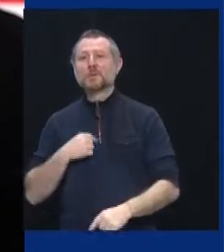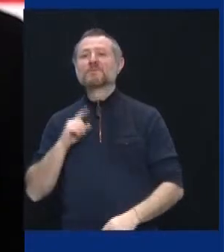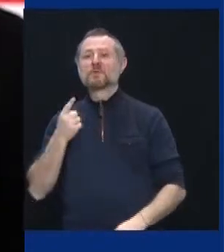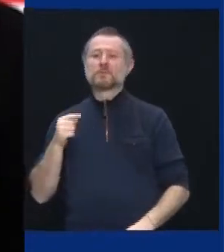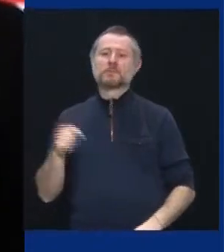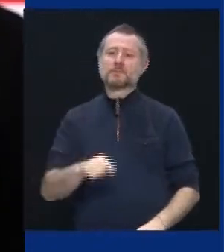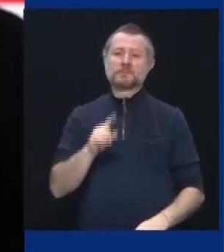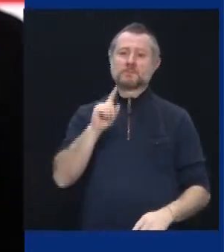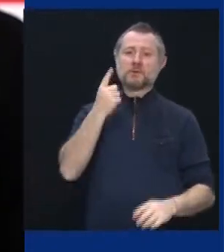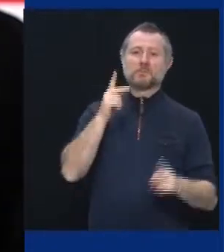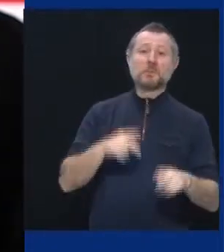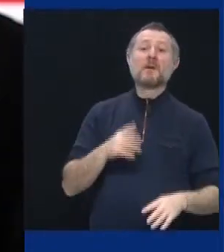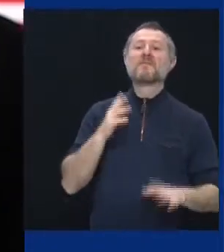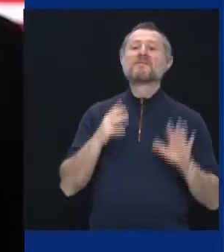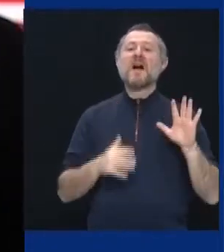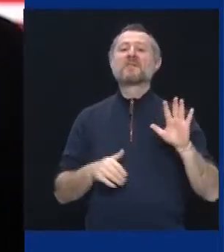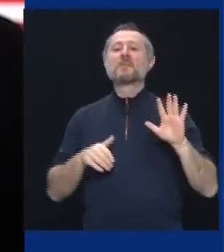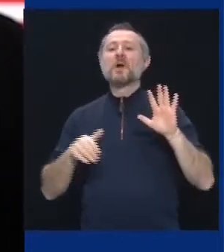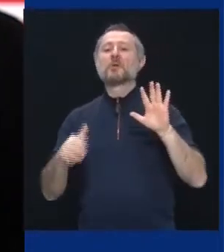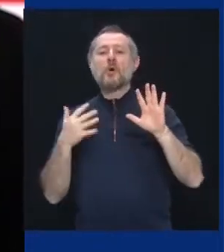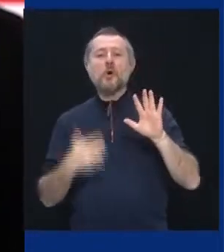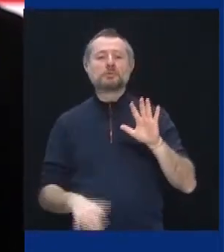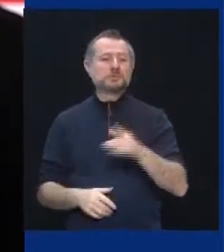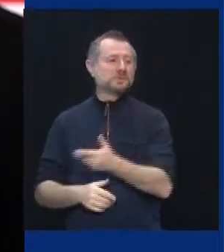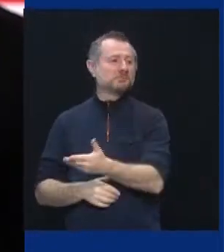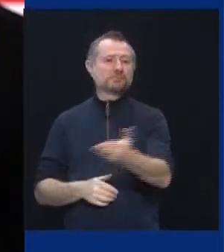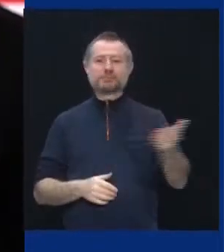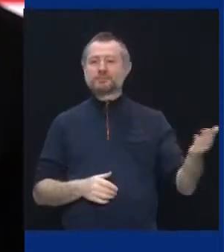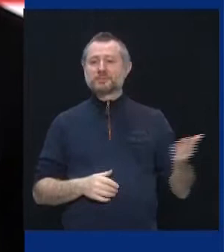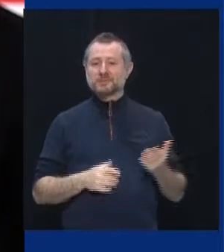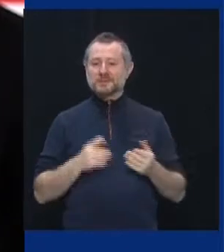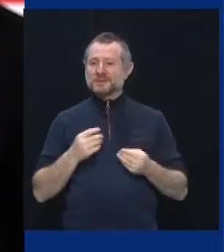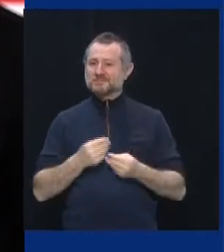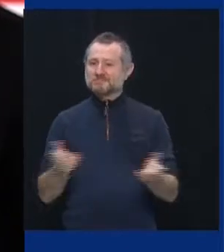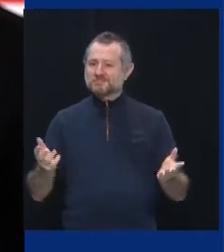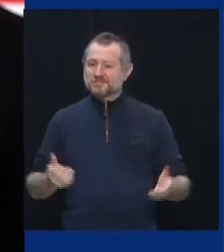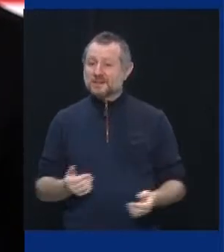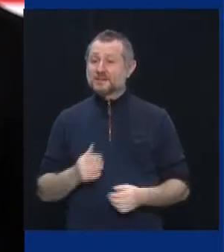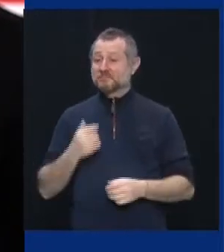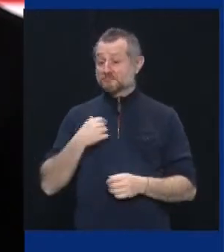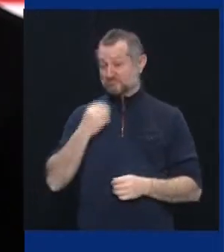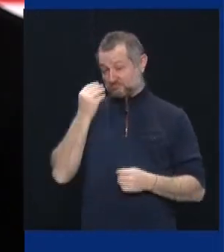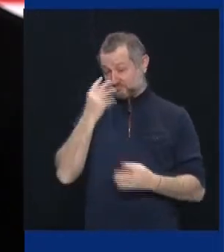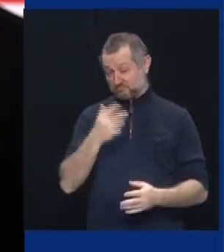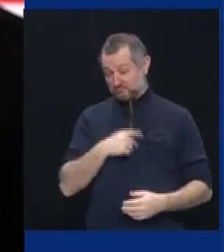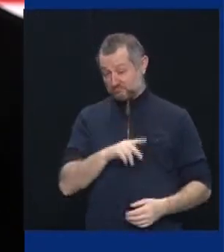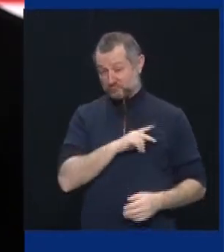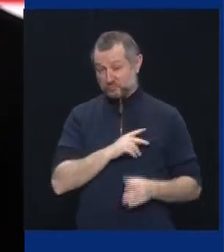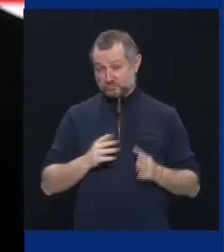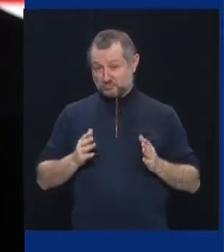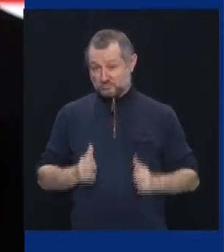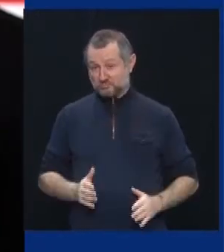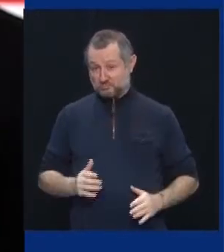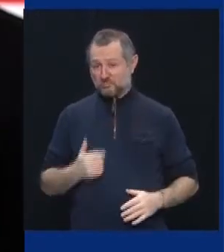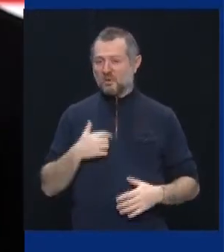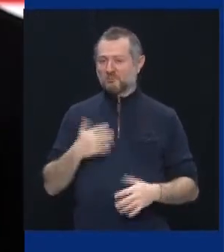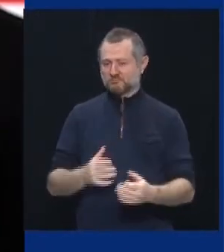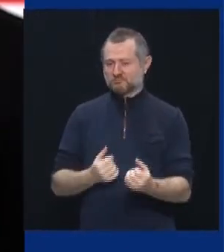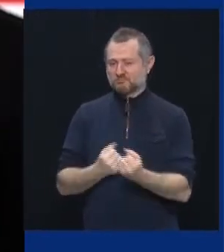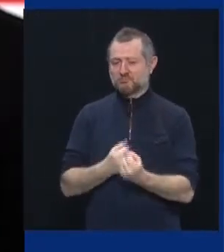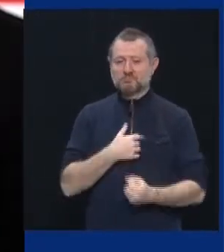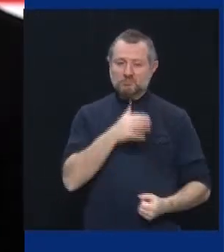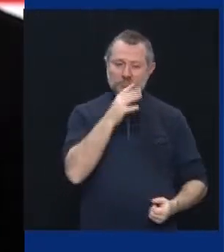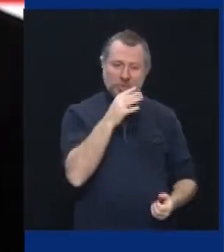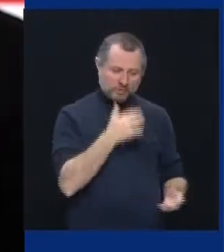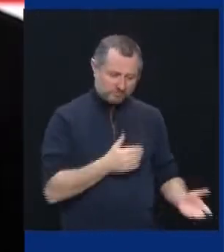We have to get the vaccine. I said I personally vouched for it. I said I had my mother take the vaccine. When